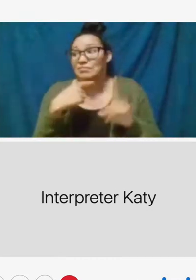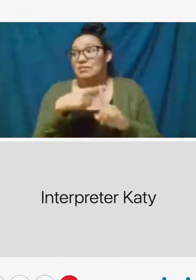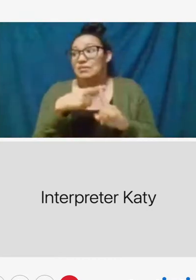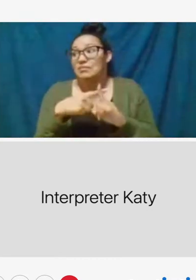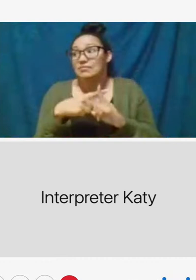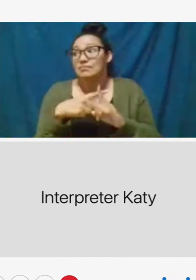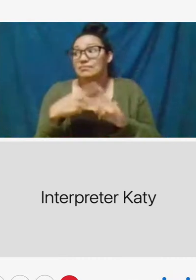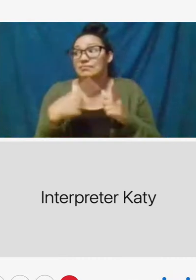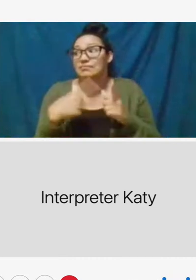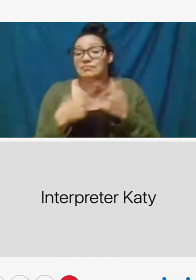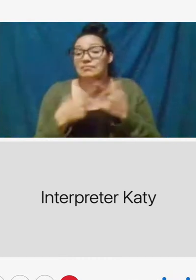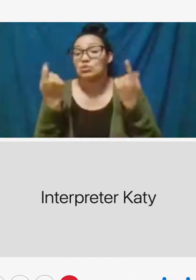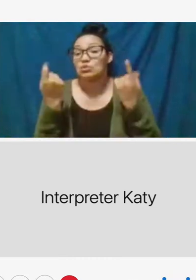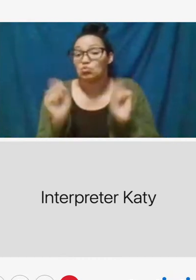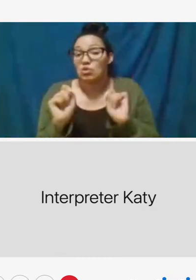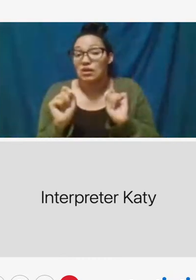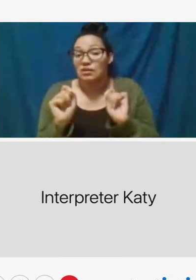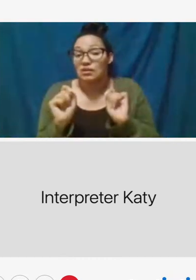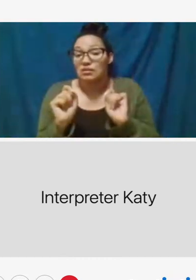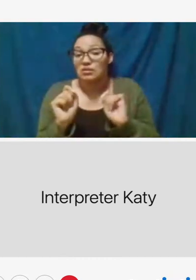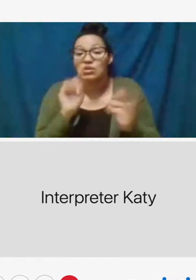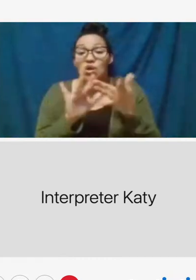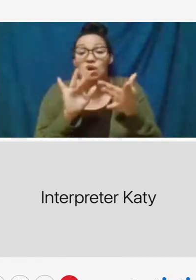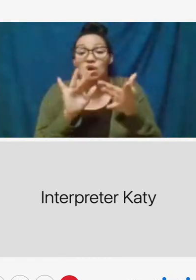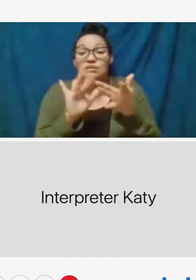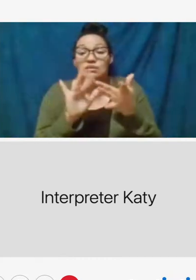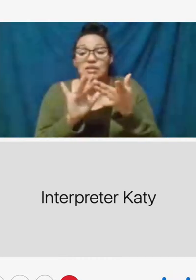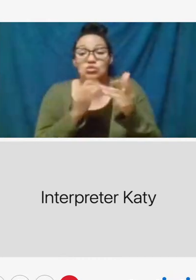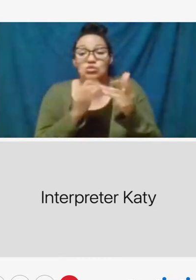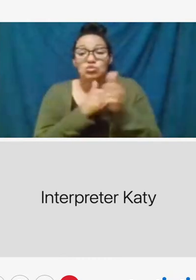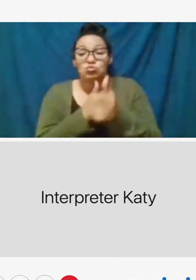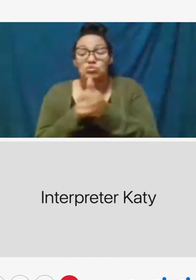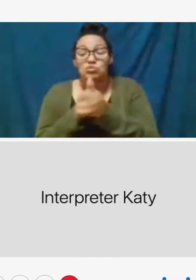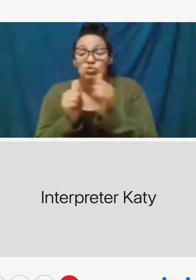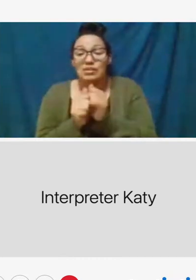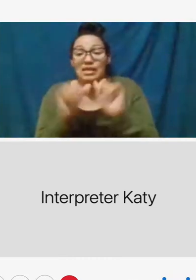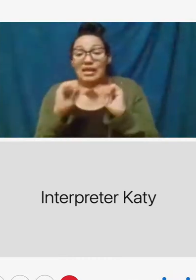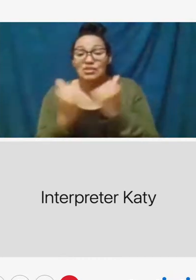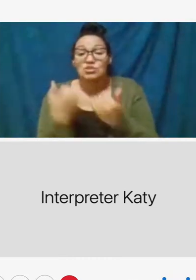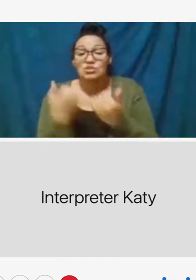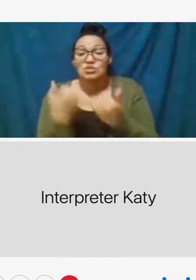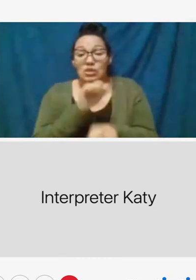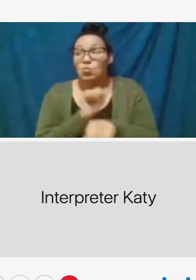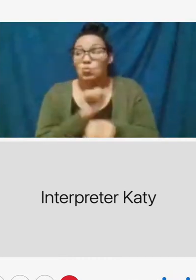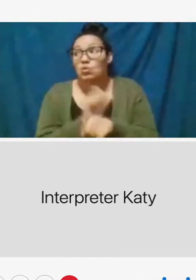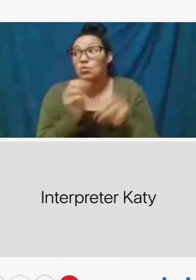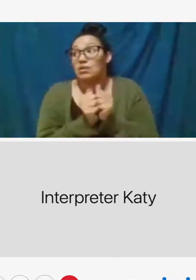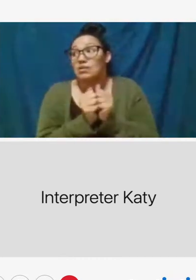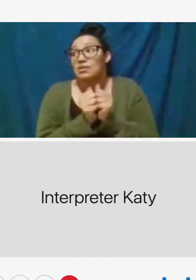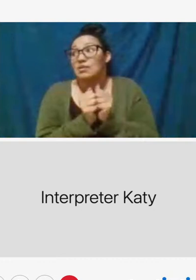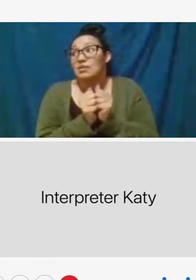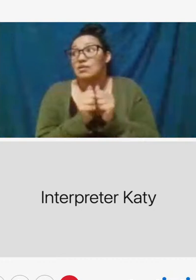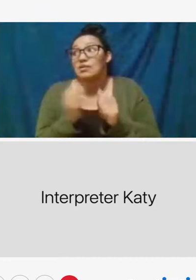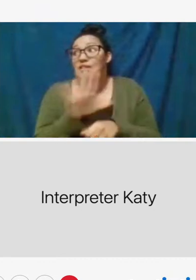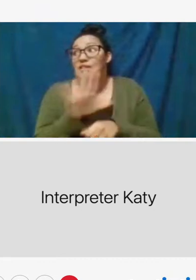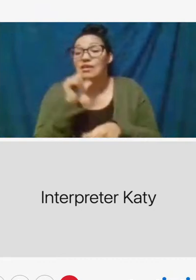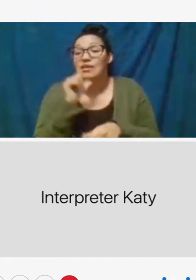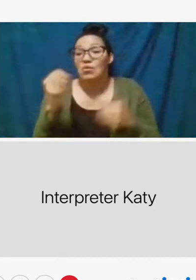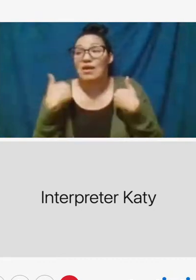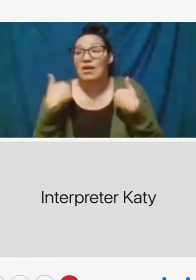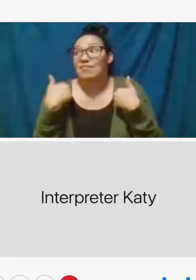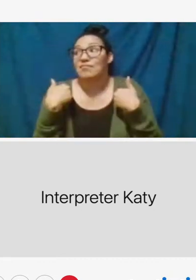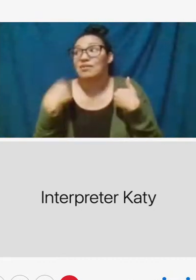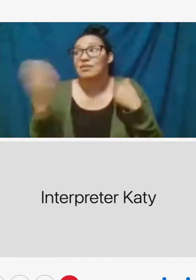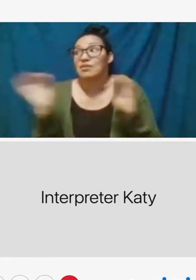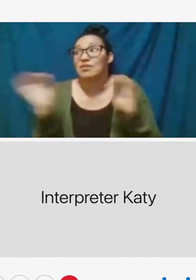Contract contact tracers from our agencies that we work with uh they don't have anyone to send us so it it's just been